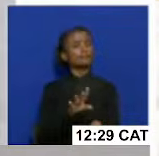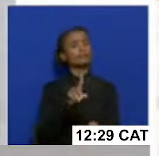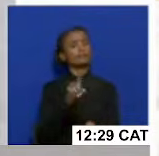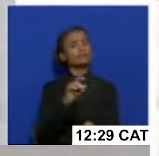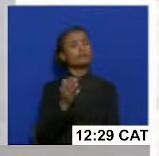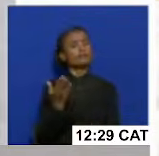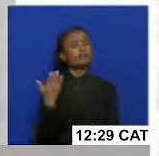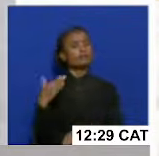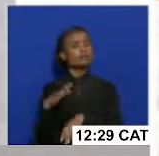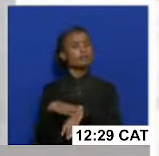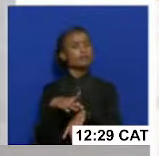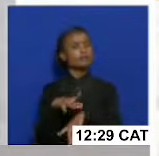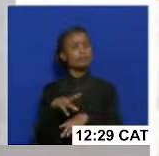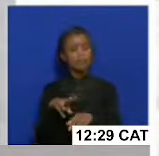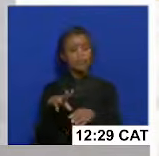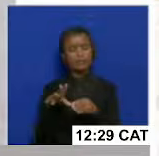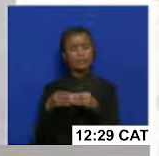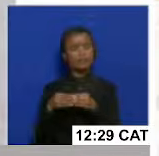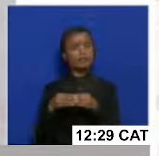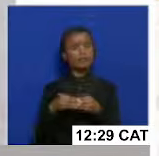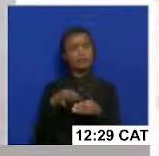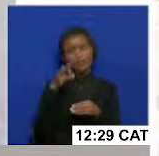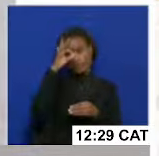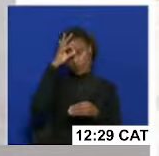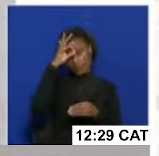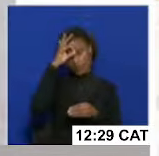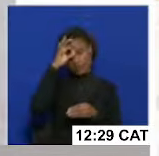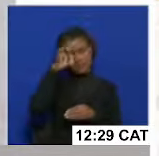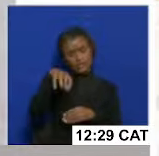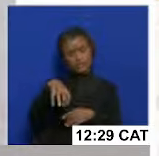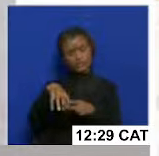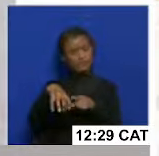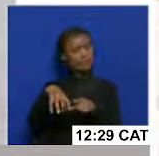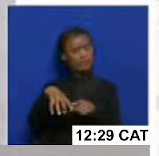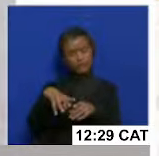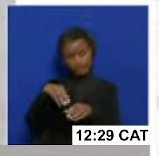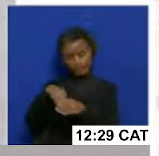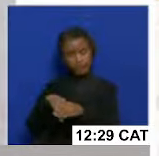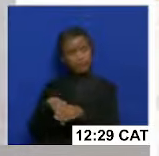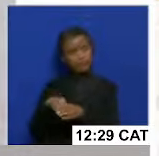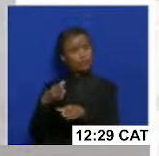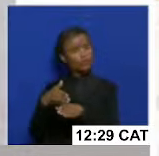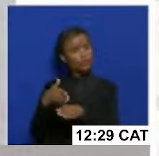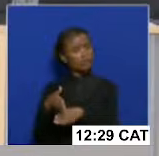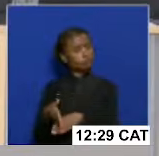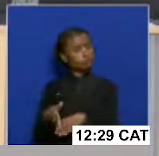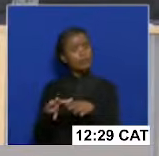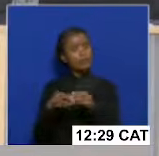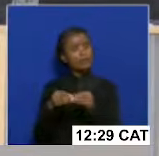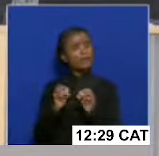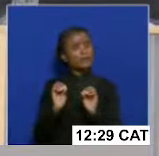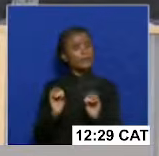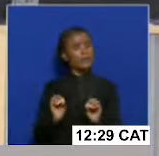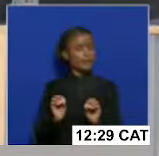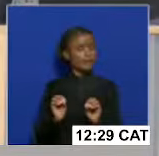would you manage to put this into an SAP 13 of a particular